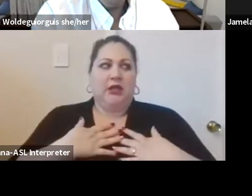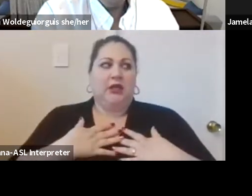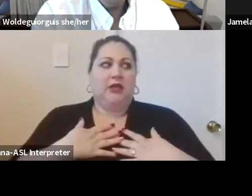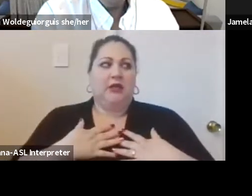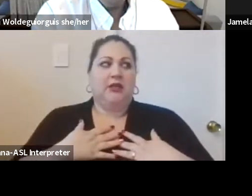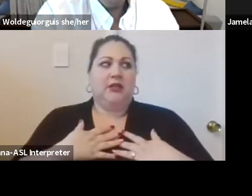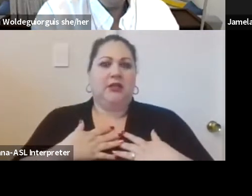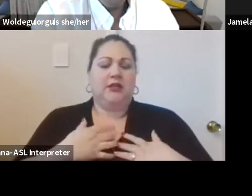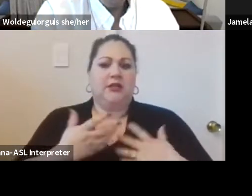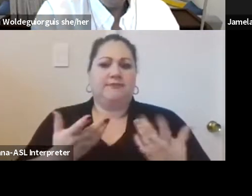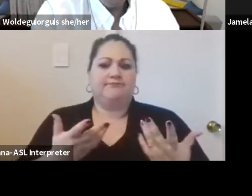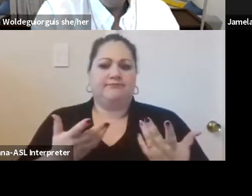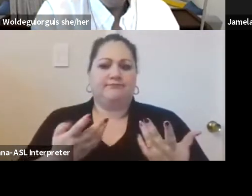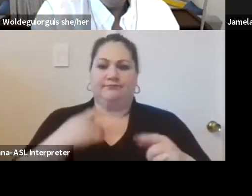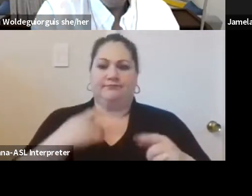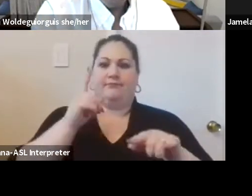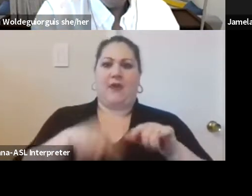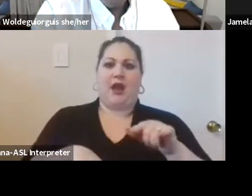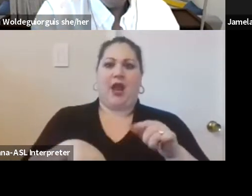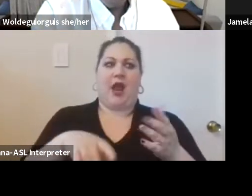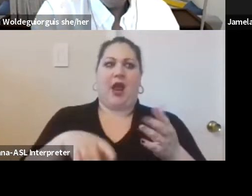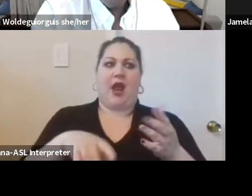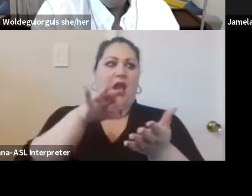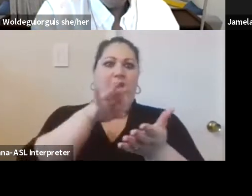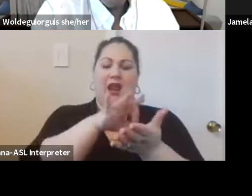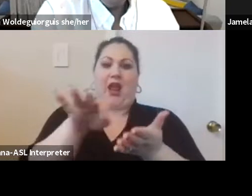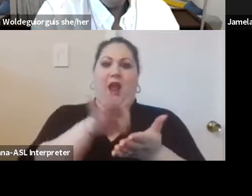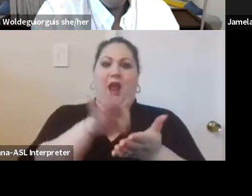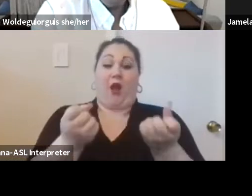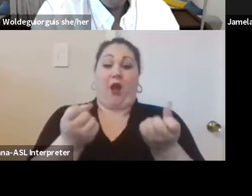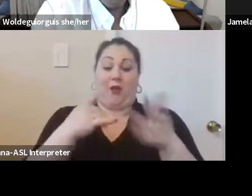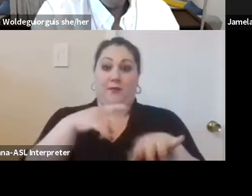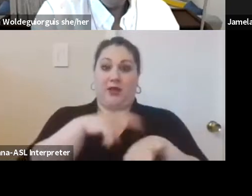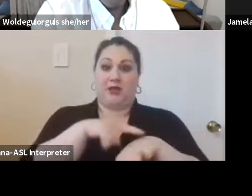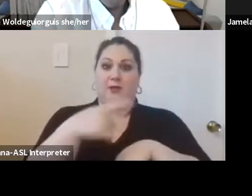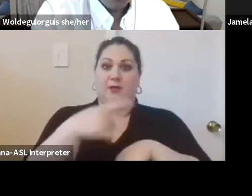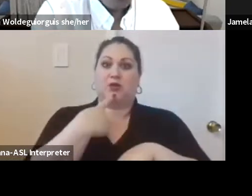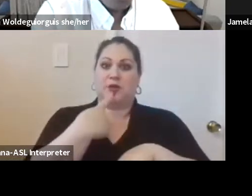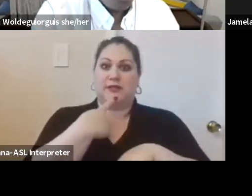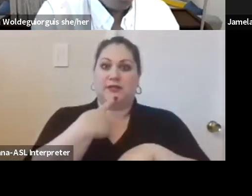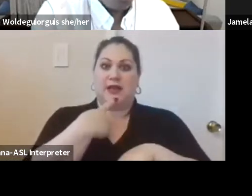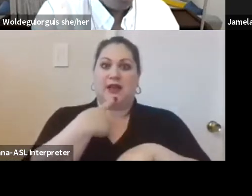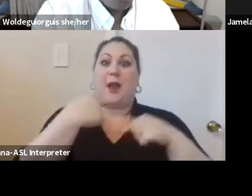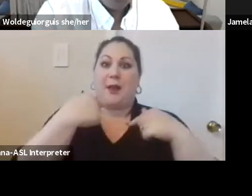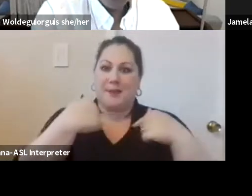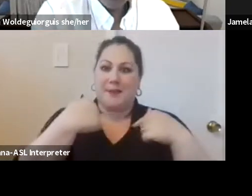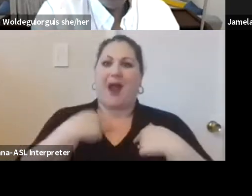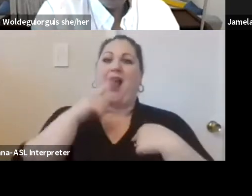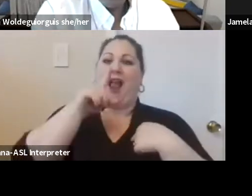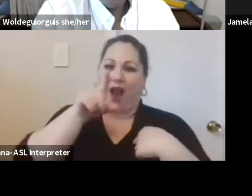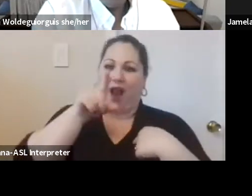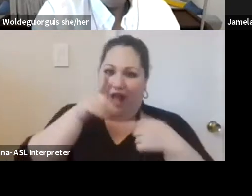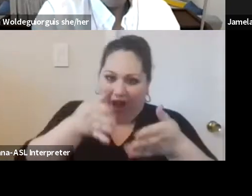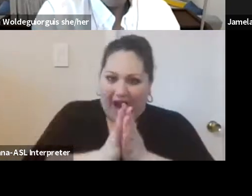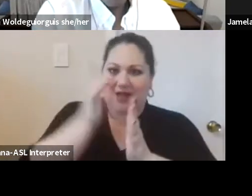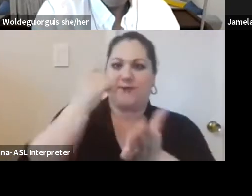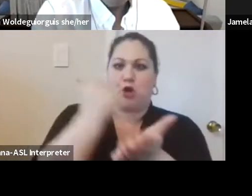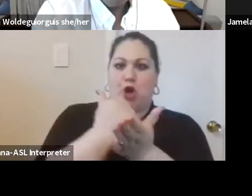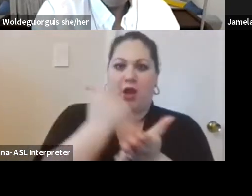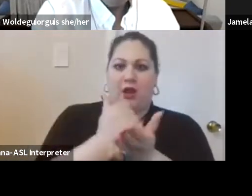of the number of times each of you said, I asked for help or help. I wanted help. I needed help, help, help,